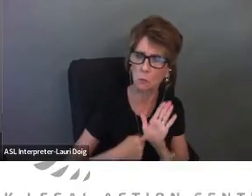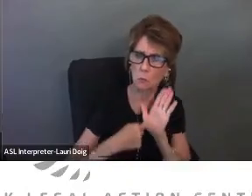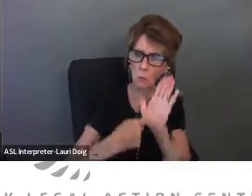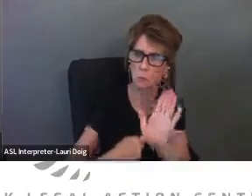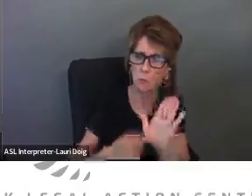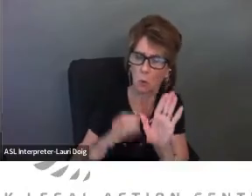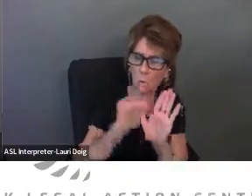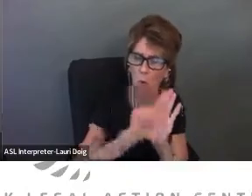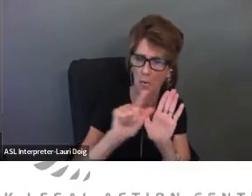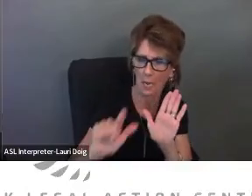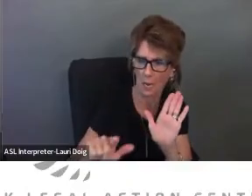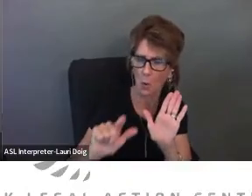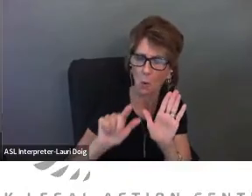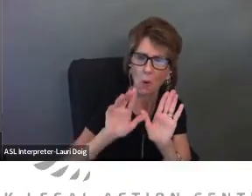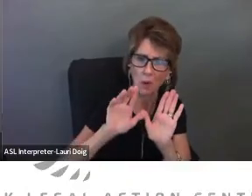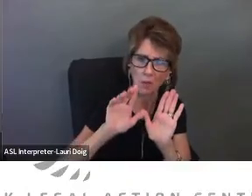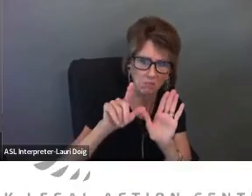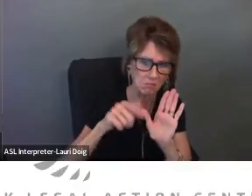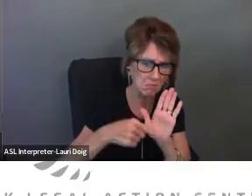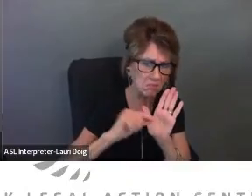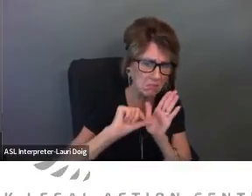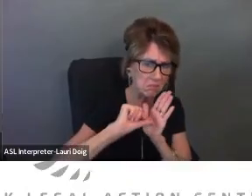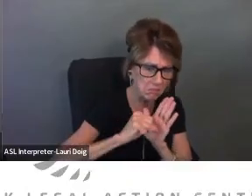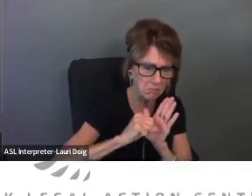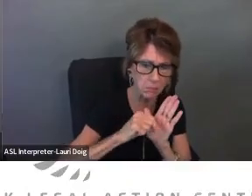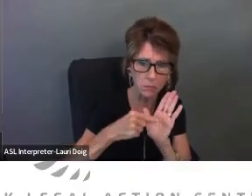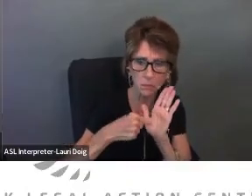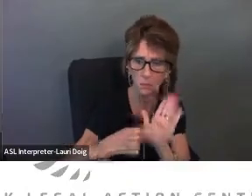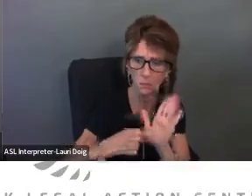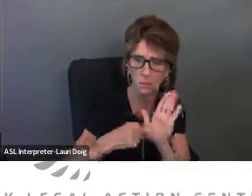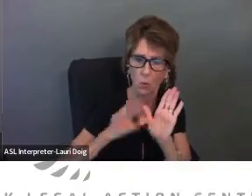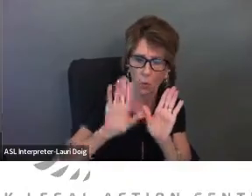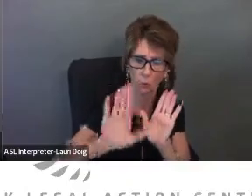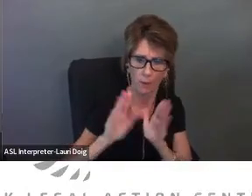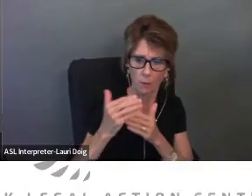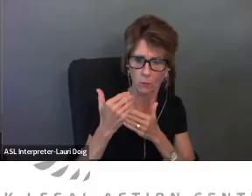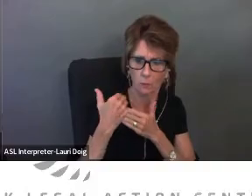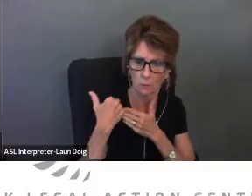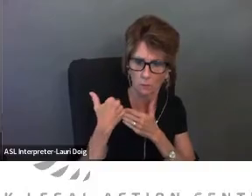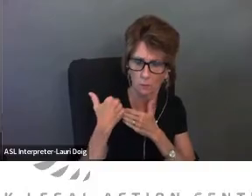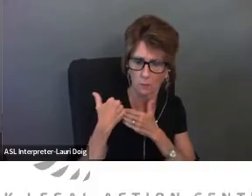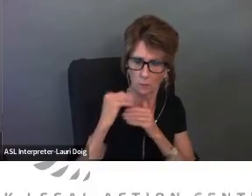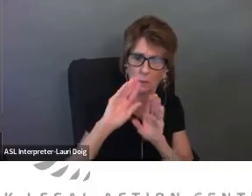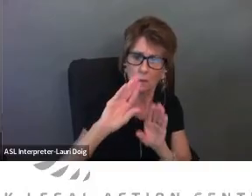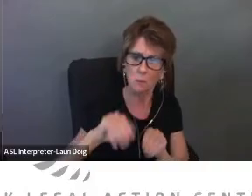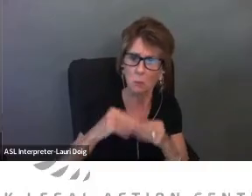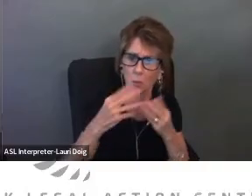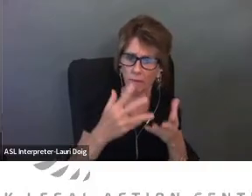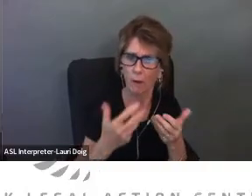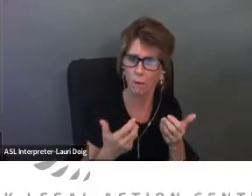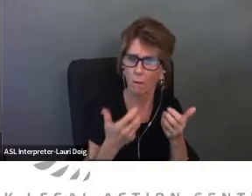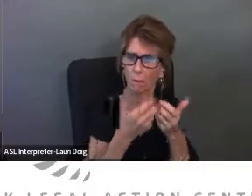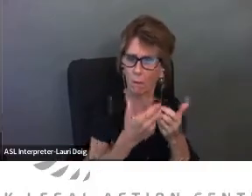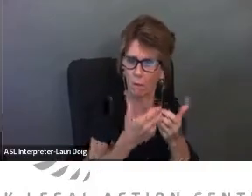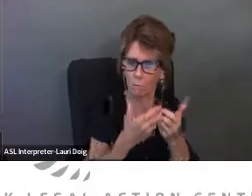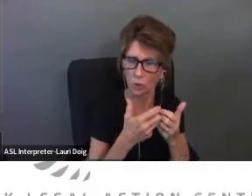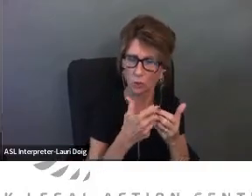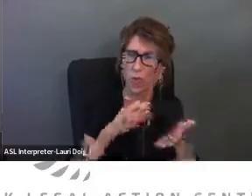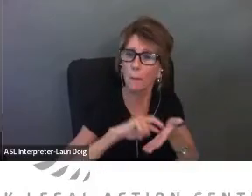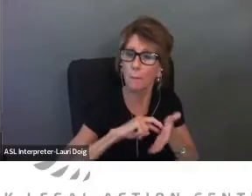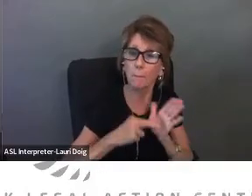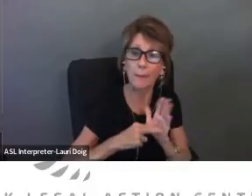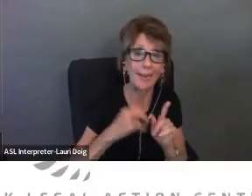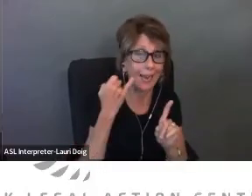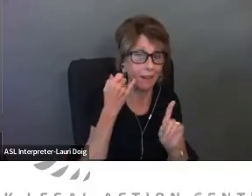housing provider to exercise their duty. And then you have a really good basis on which